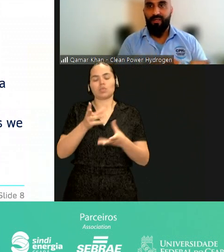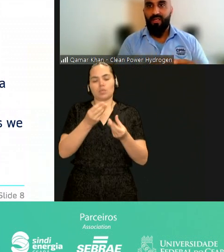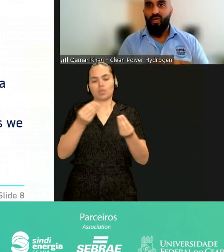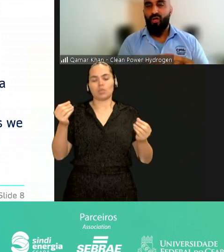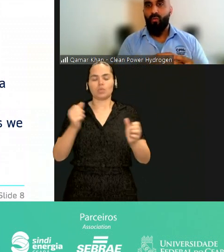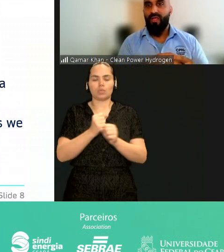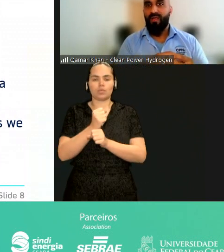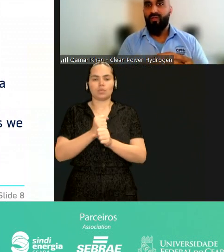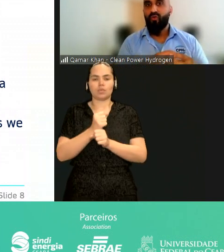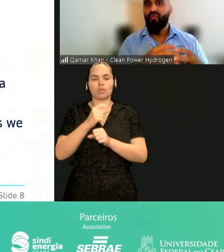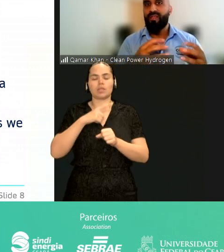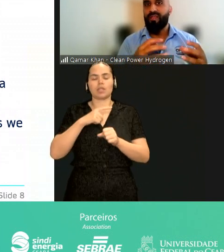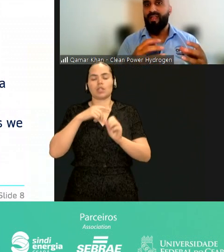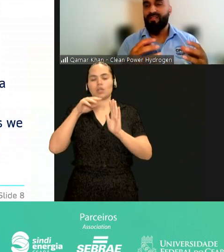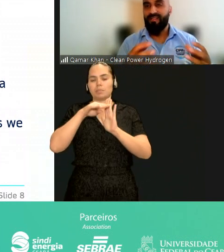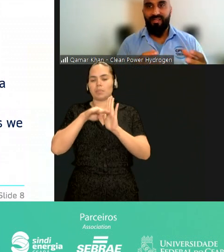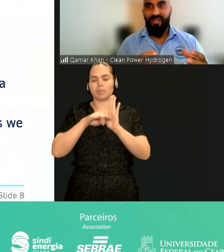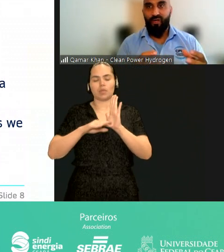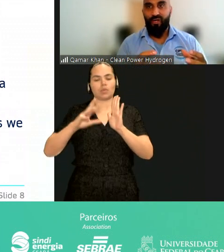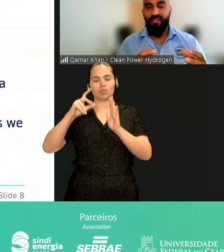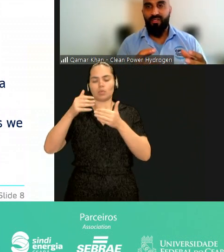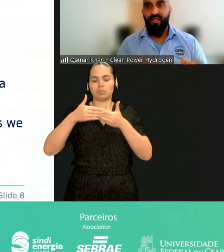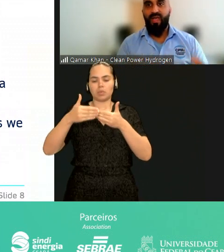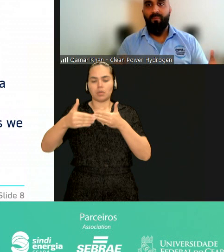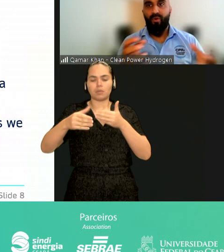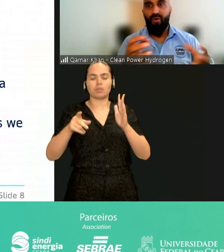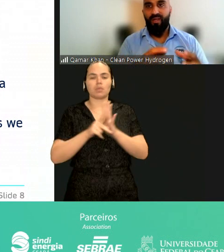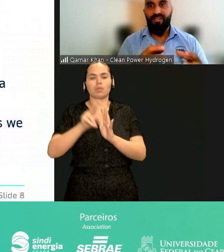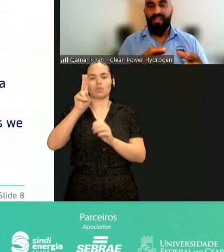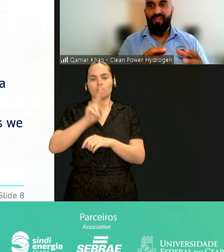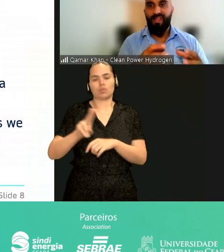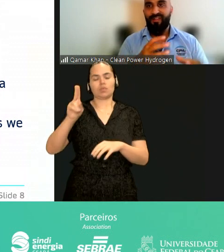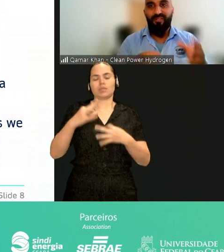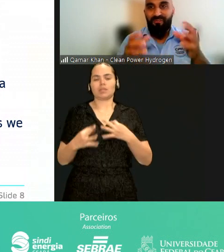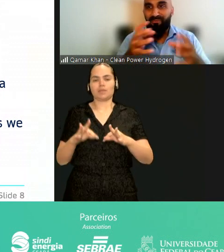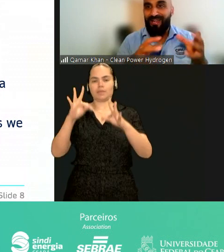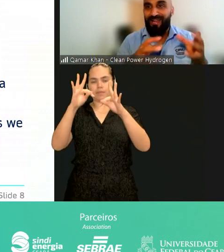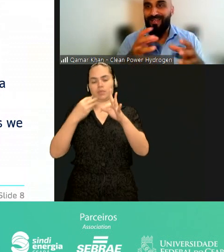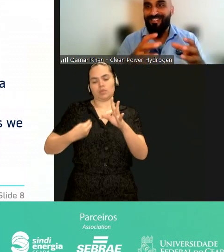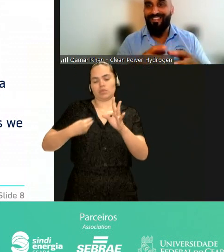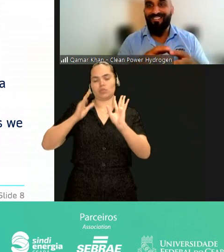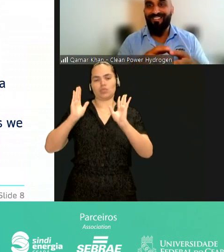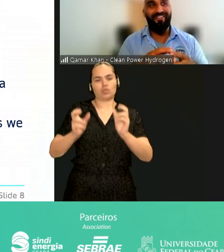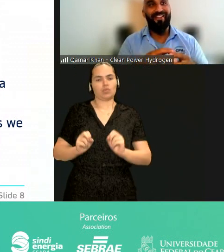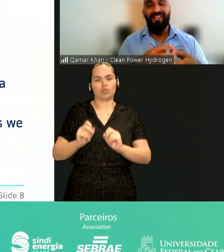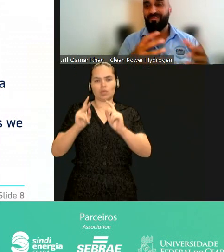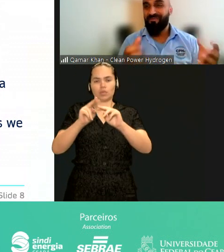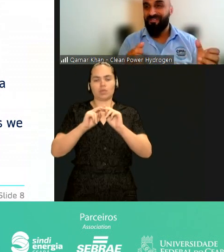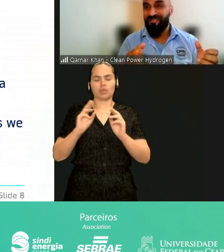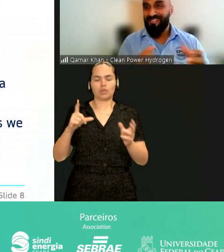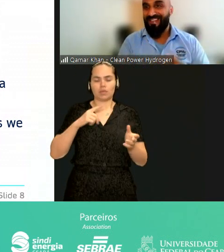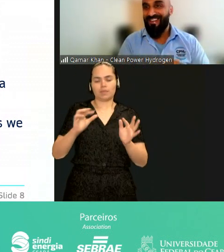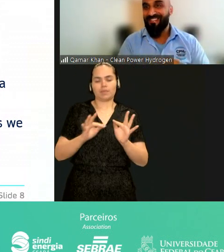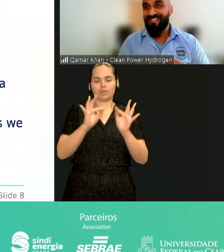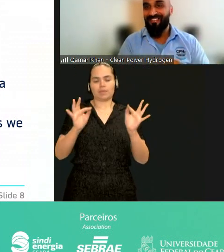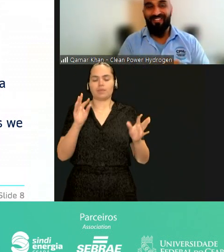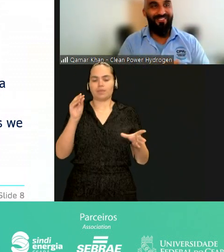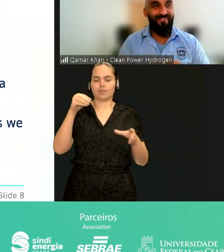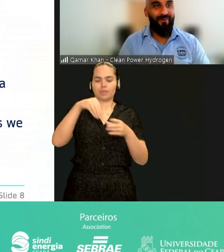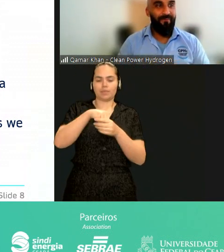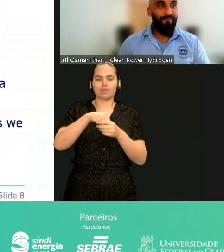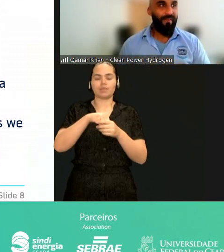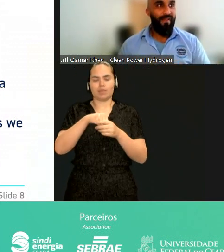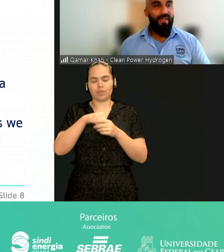electrolyzer, we're using existing technology and putting it together and doing some black magic to produce the hydrogen and